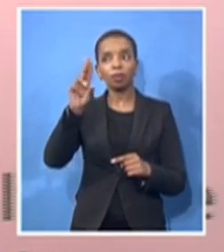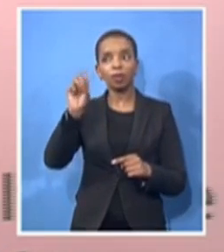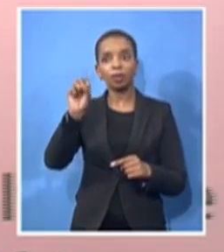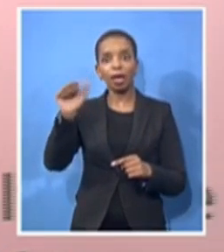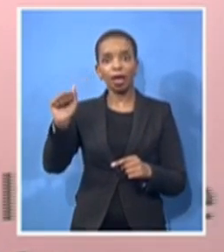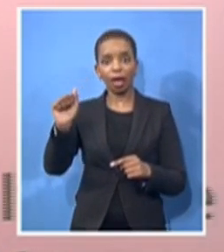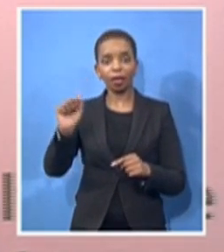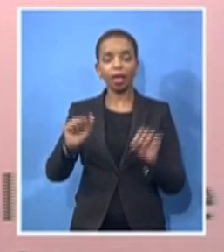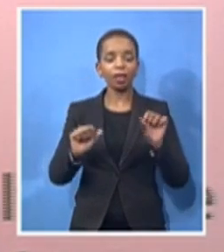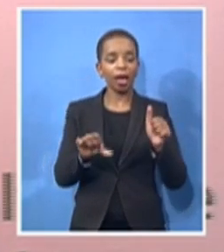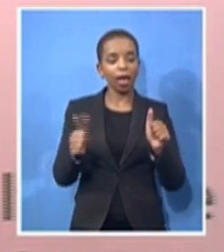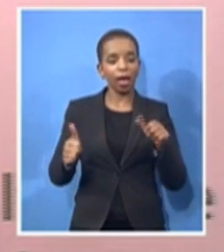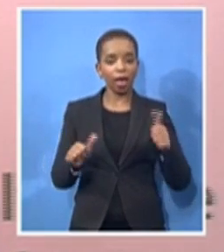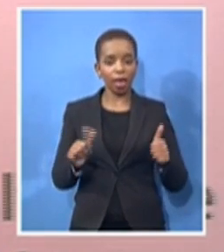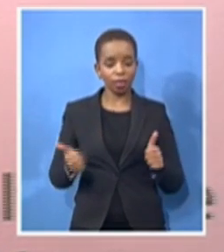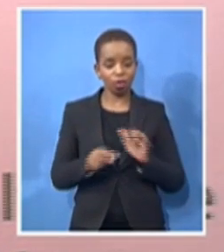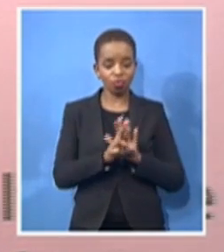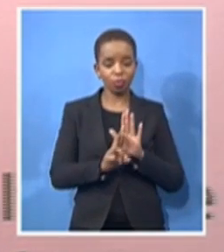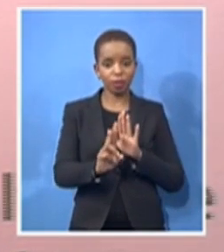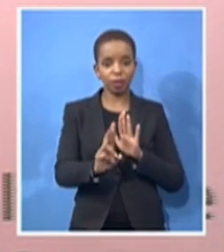and